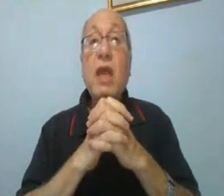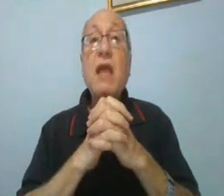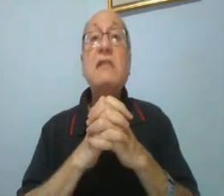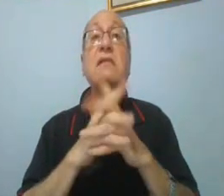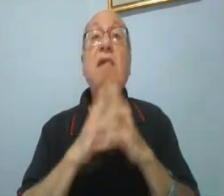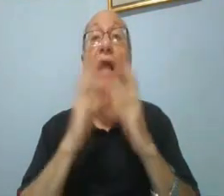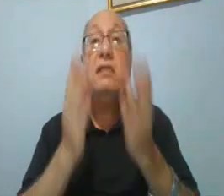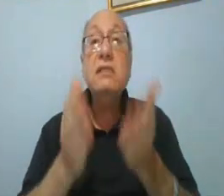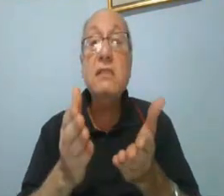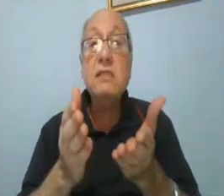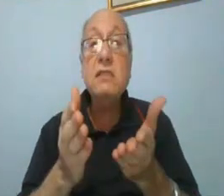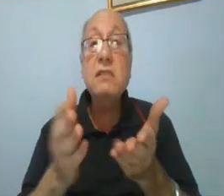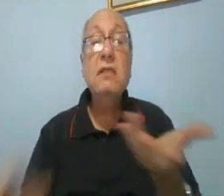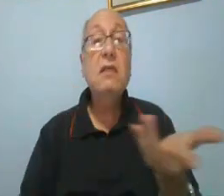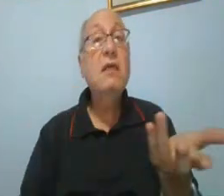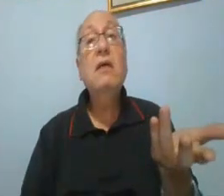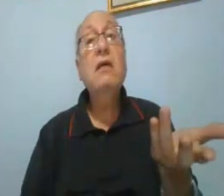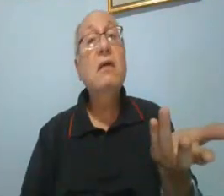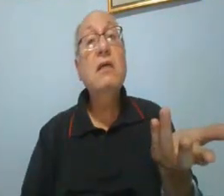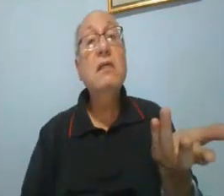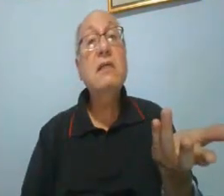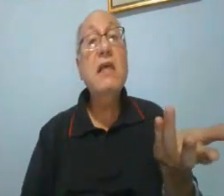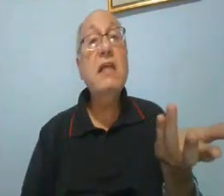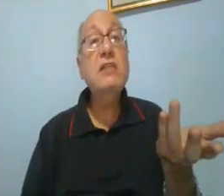How you can sterilize